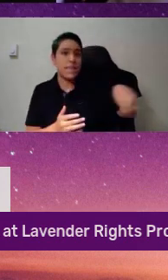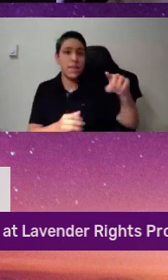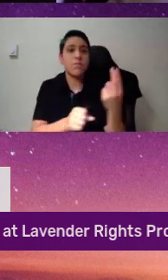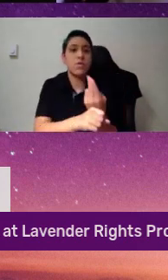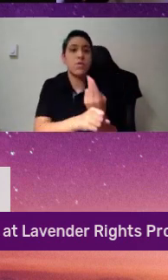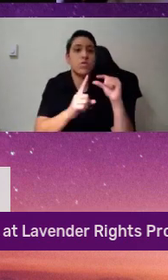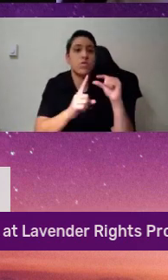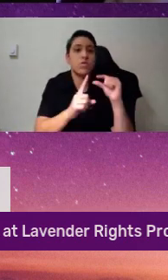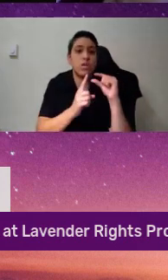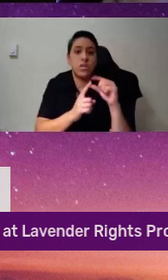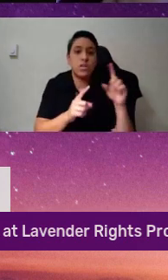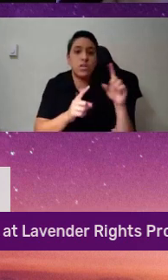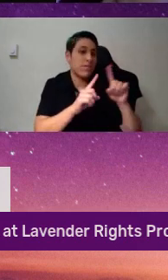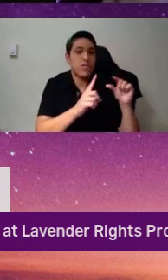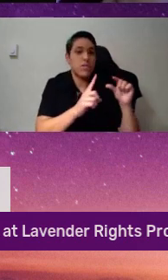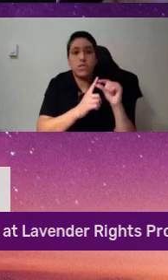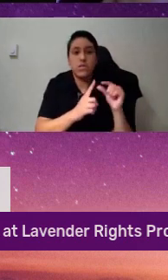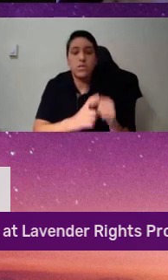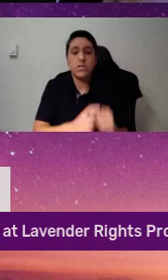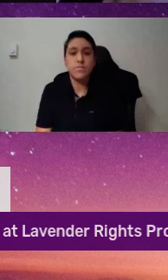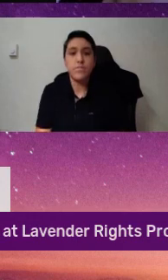terminology.